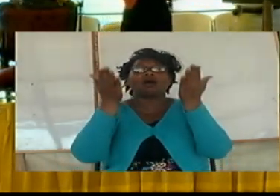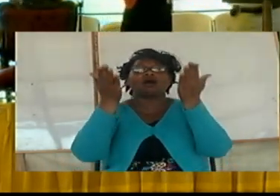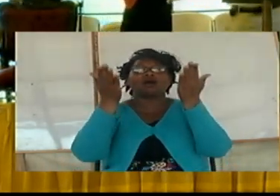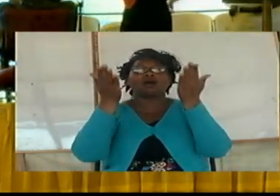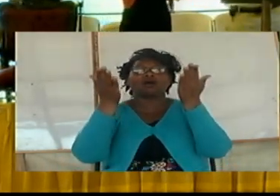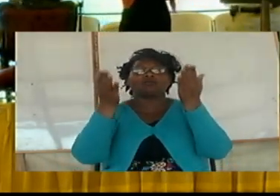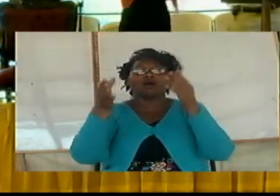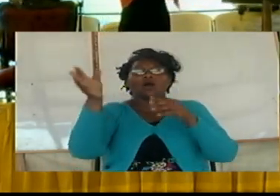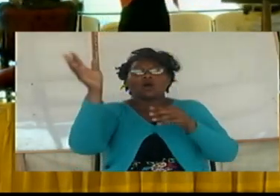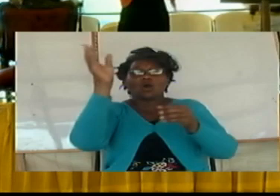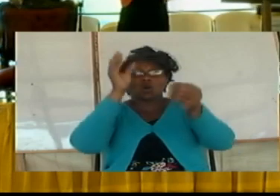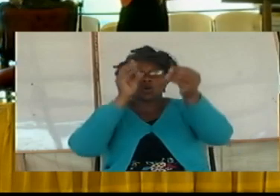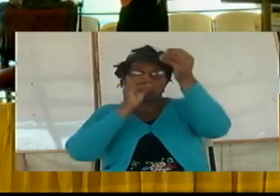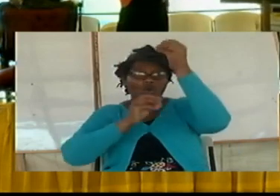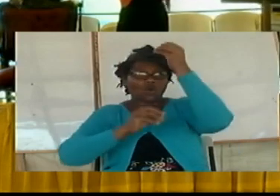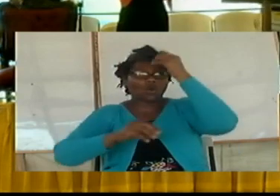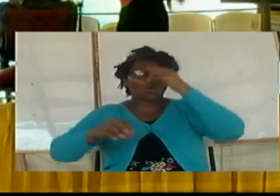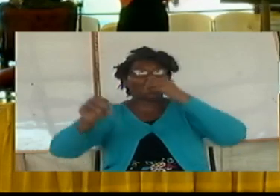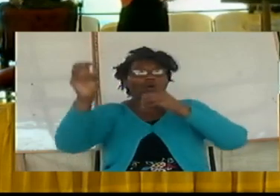You know what he did for you.